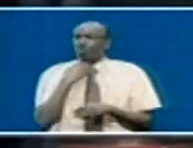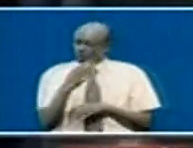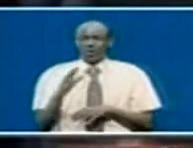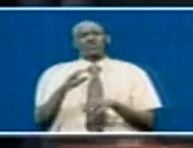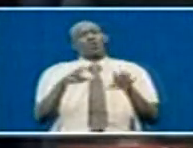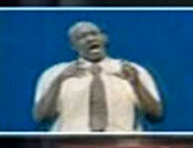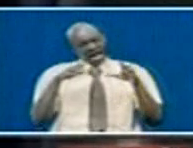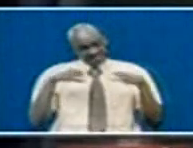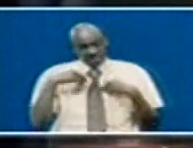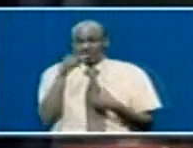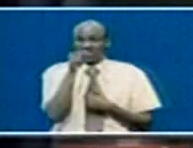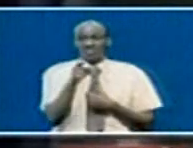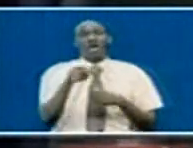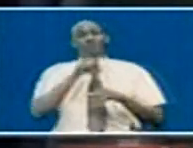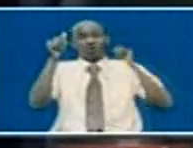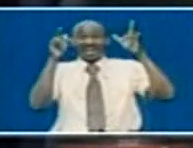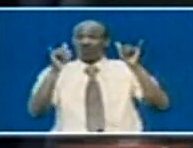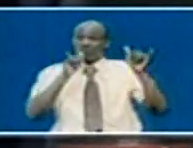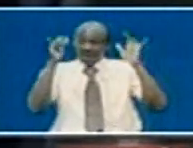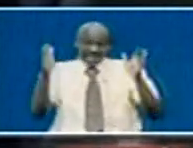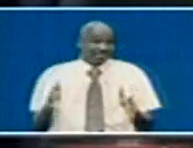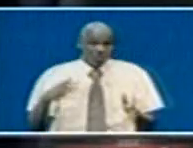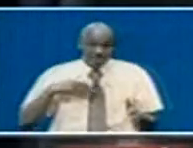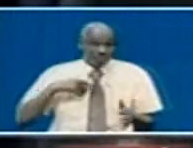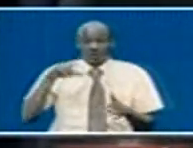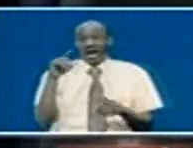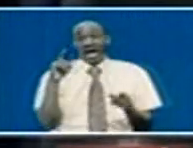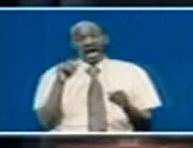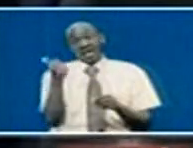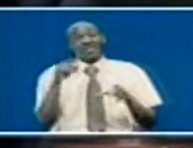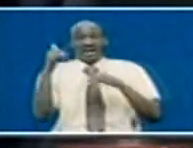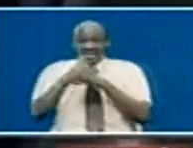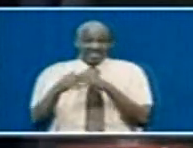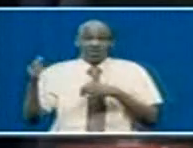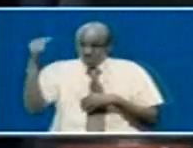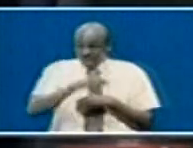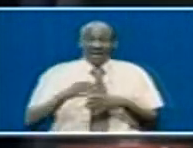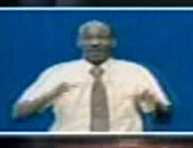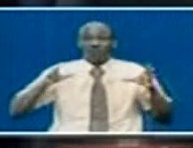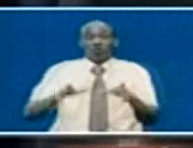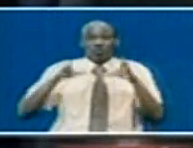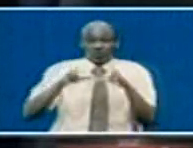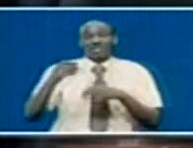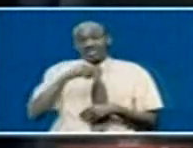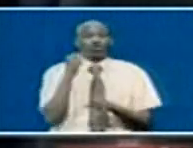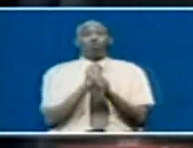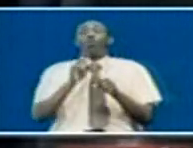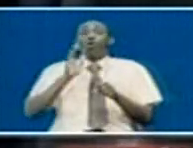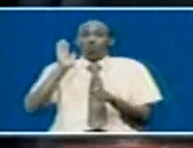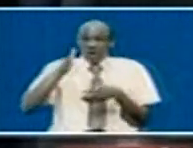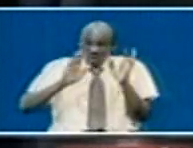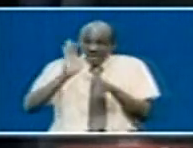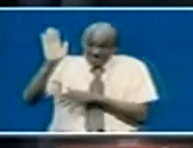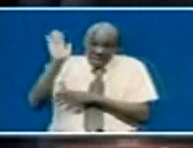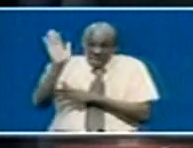allow foreigners of the continent to come and impose on us their own way of seeing